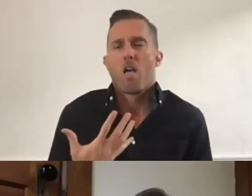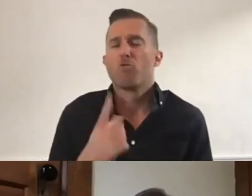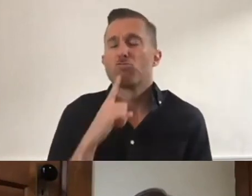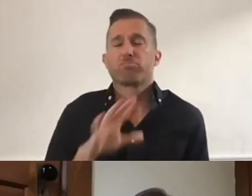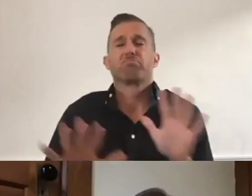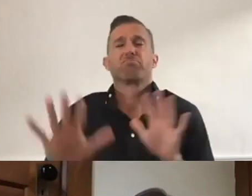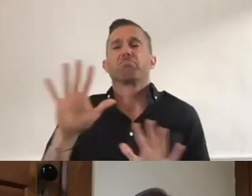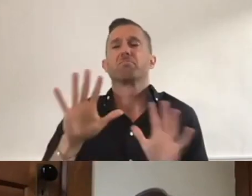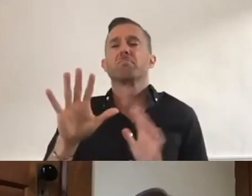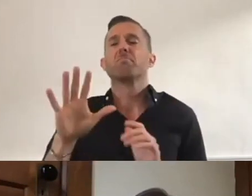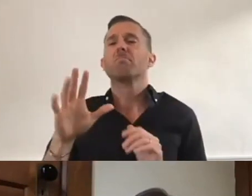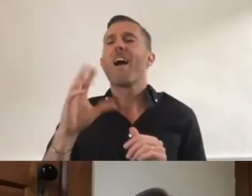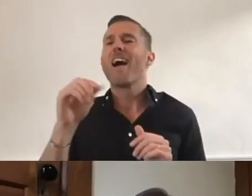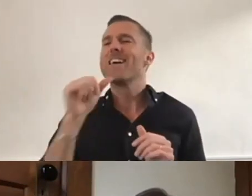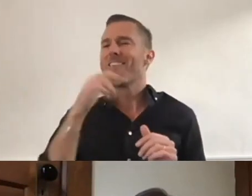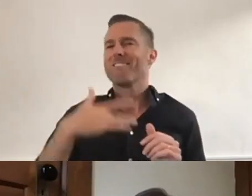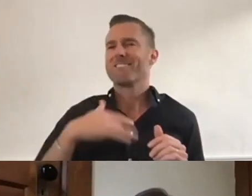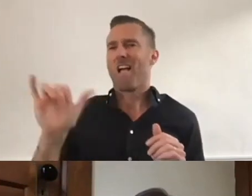like there was an organized,